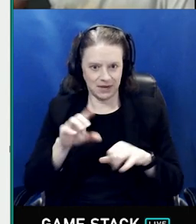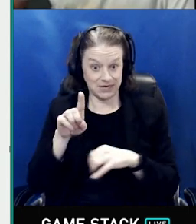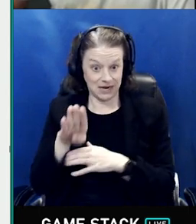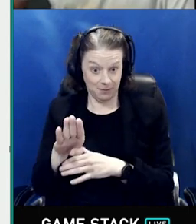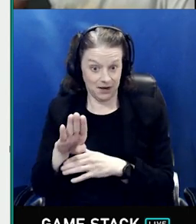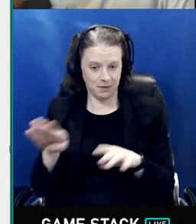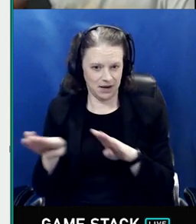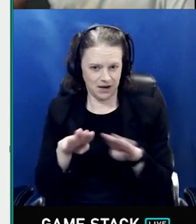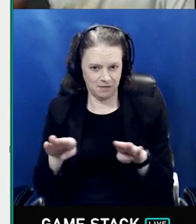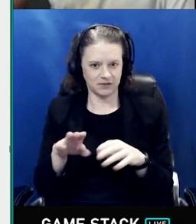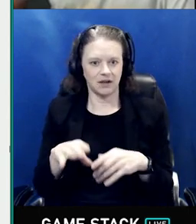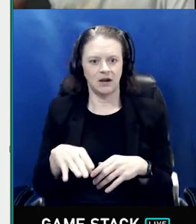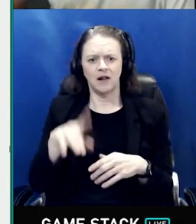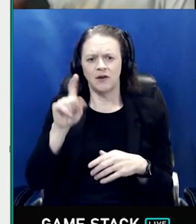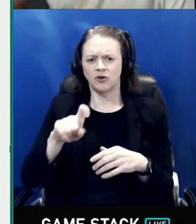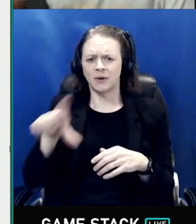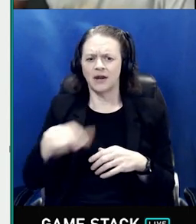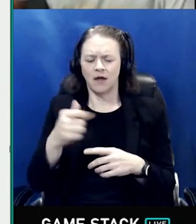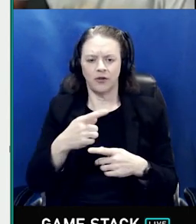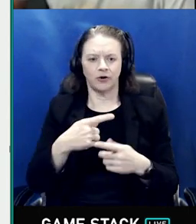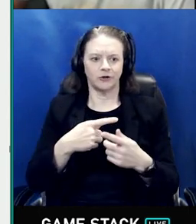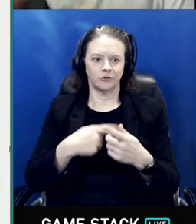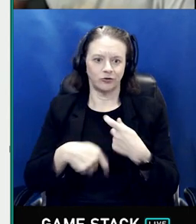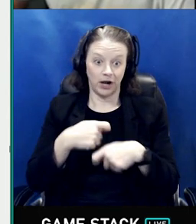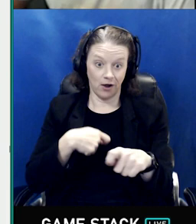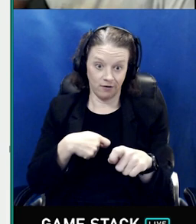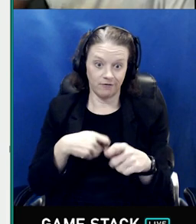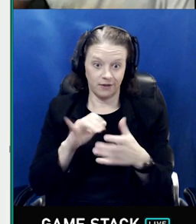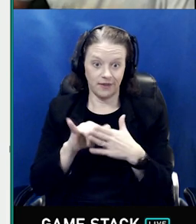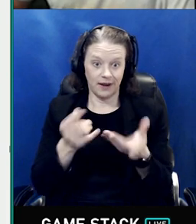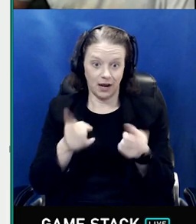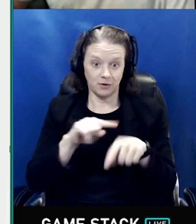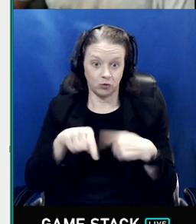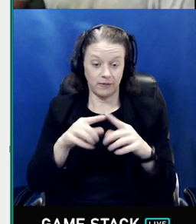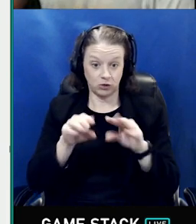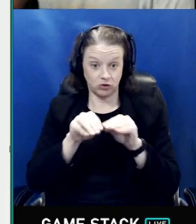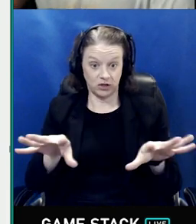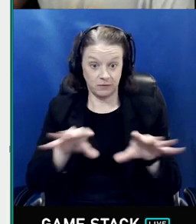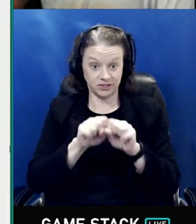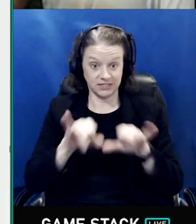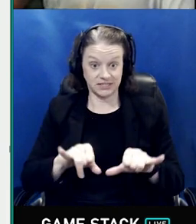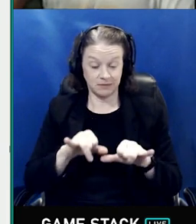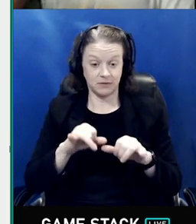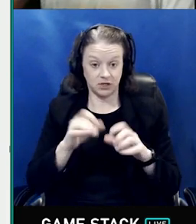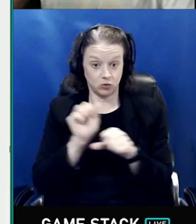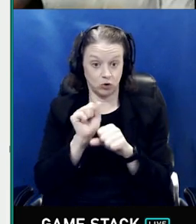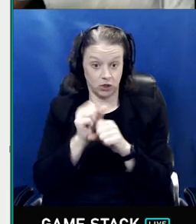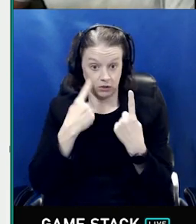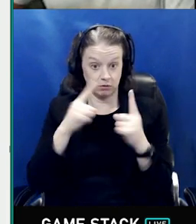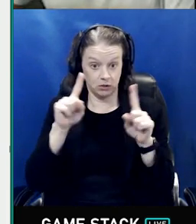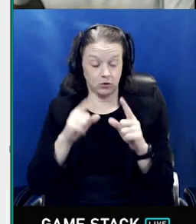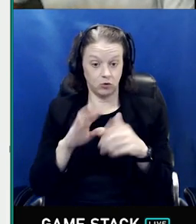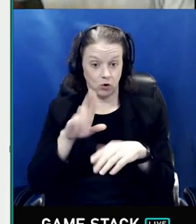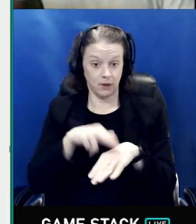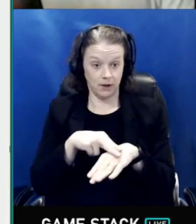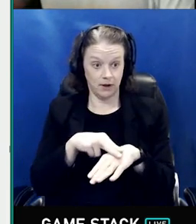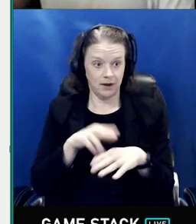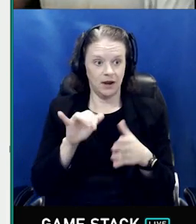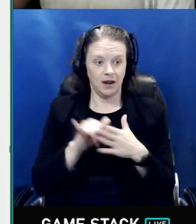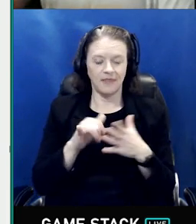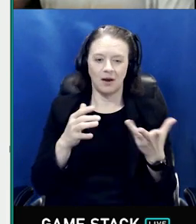that needs to be made when a distributed system is working normally. And that trade-off is first described with the introduction of PAC-LC